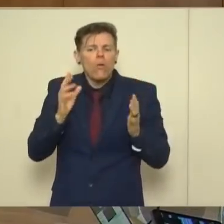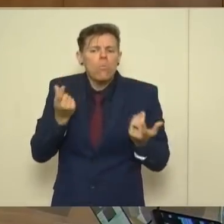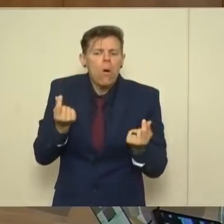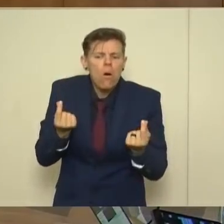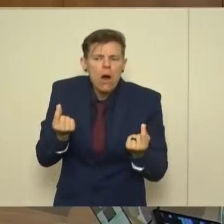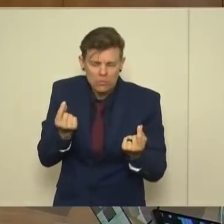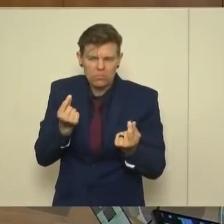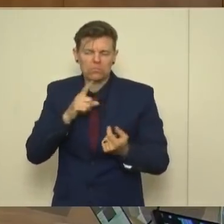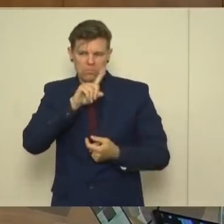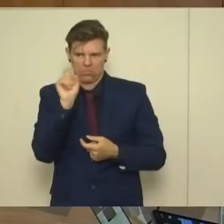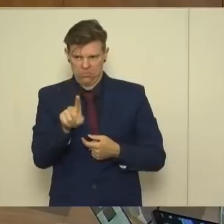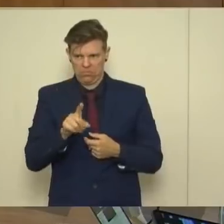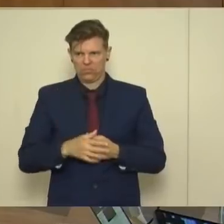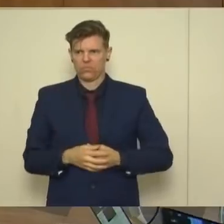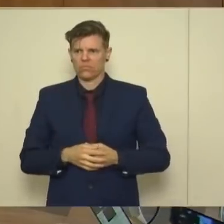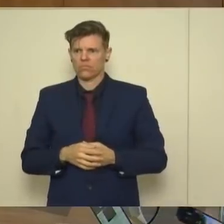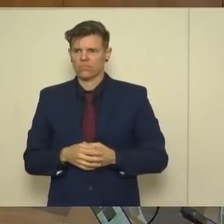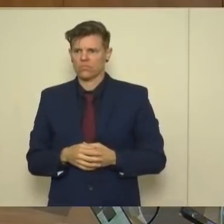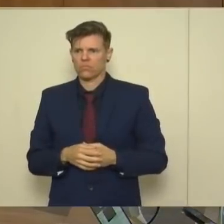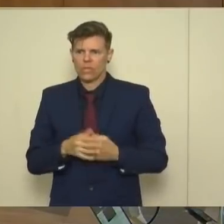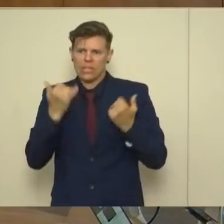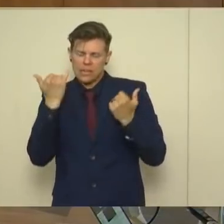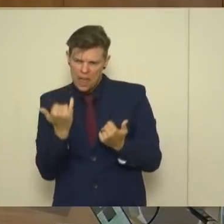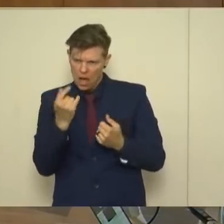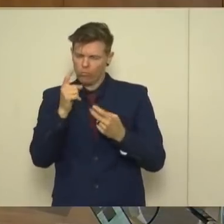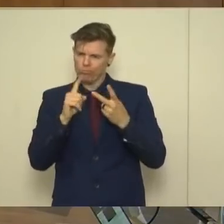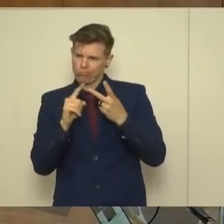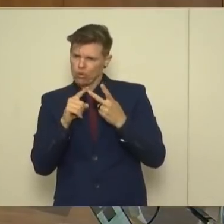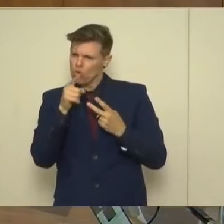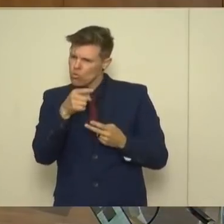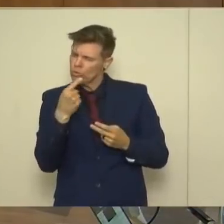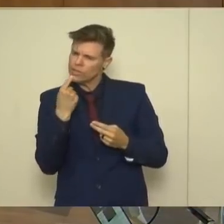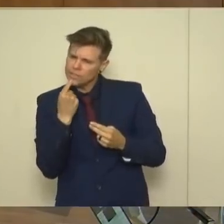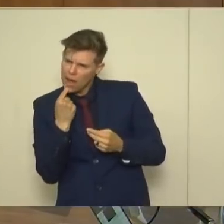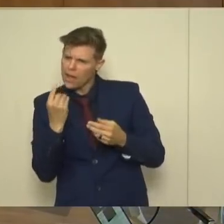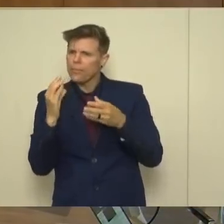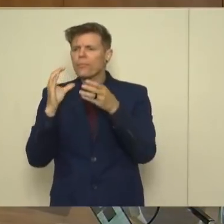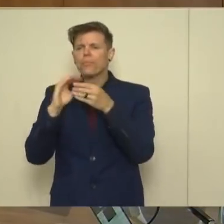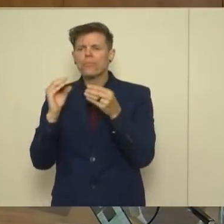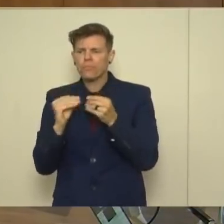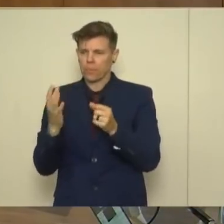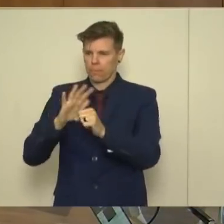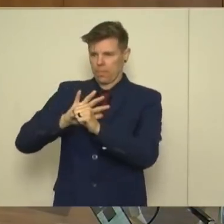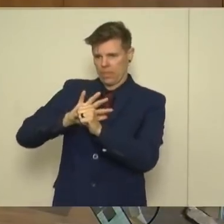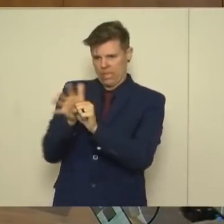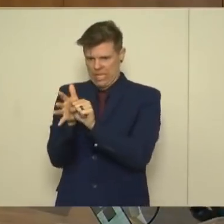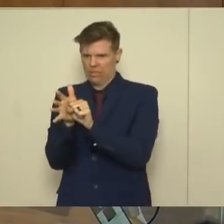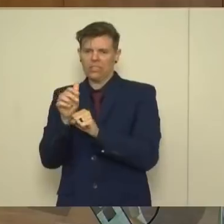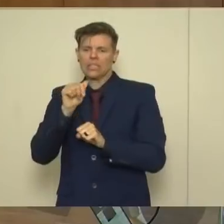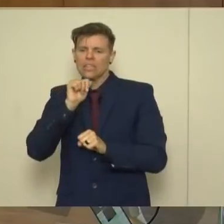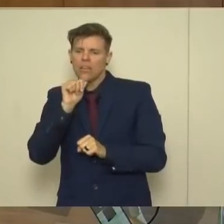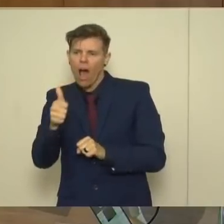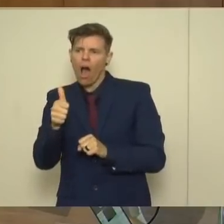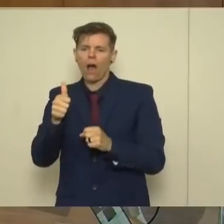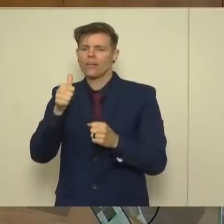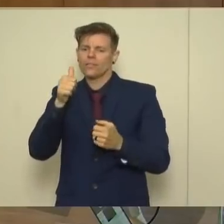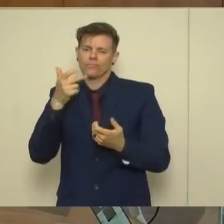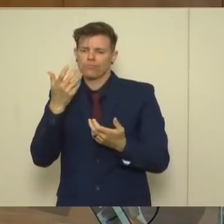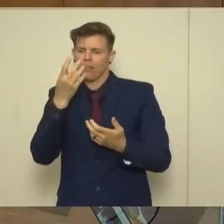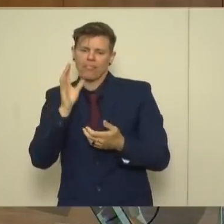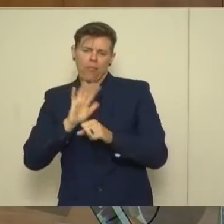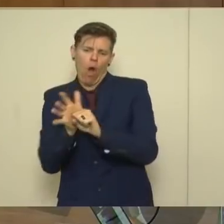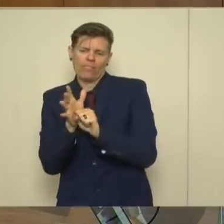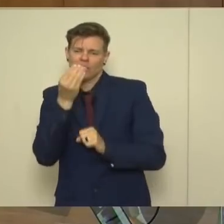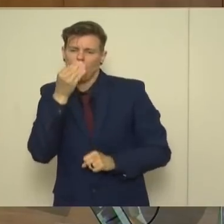up 69% of the cases in New Mexico. But those under the age of 50 and have no